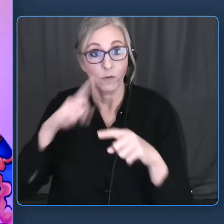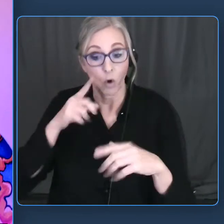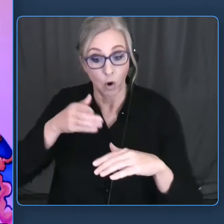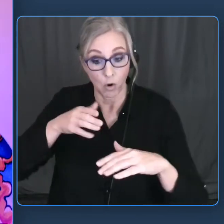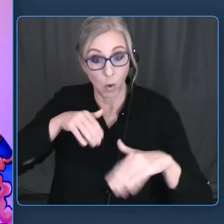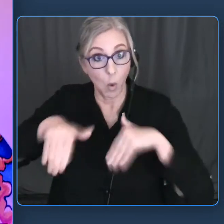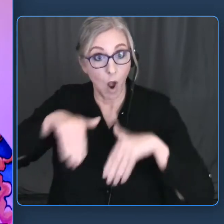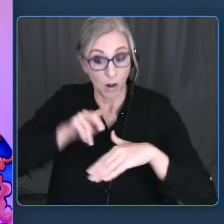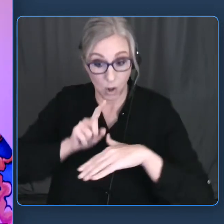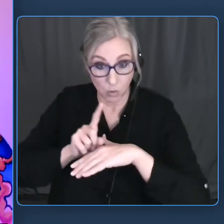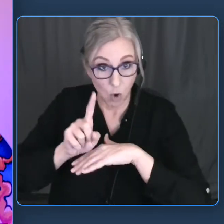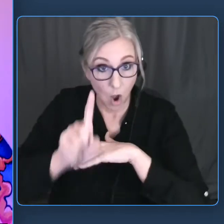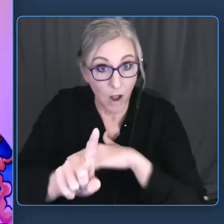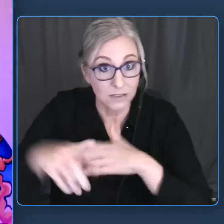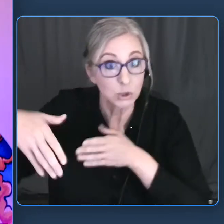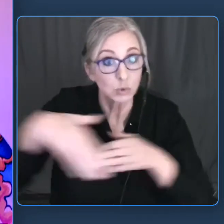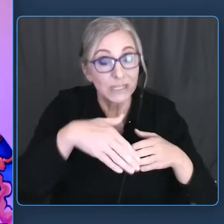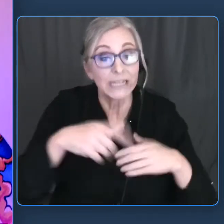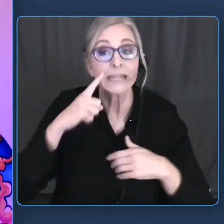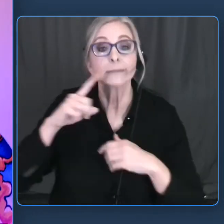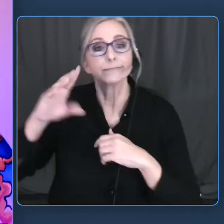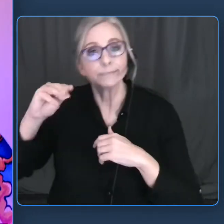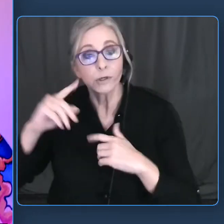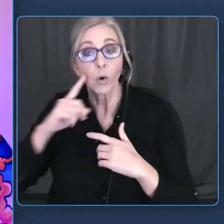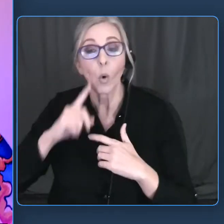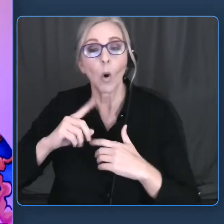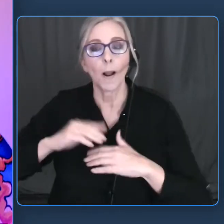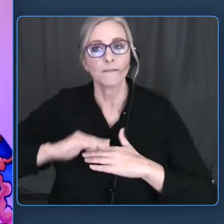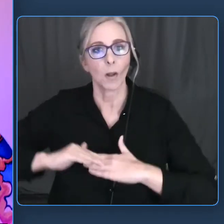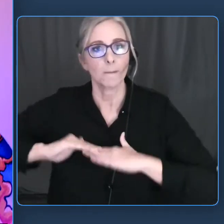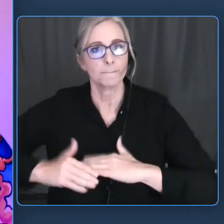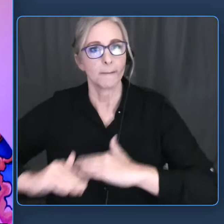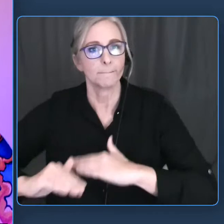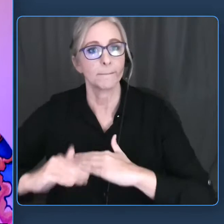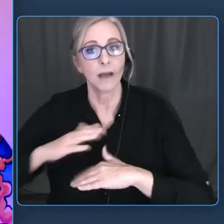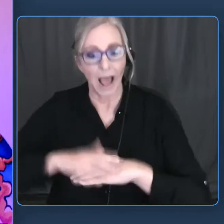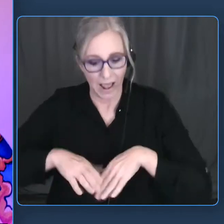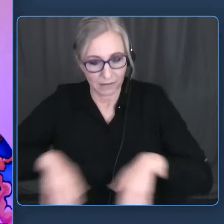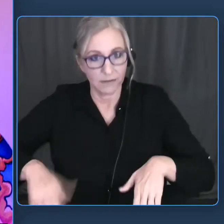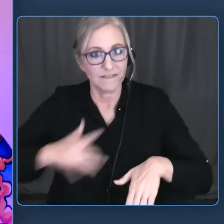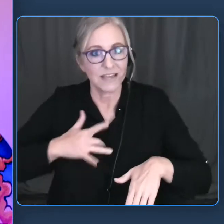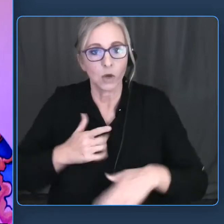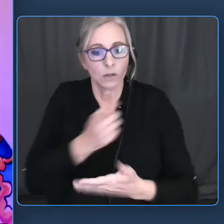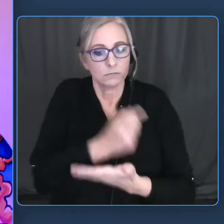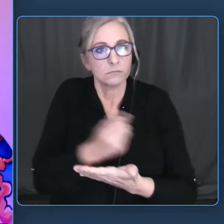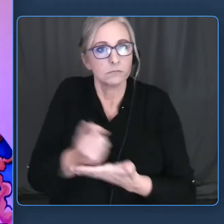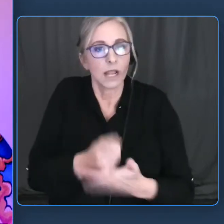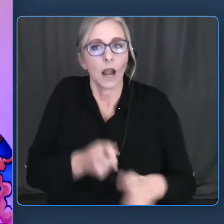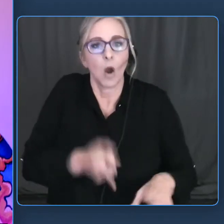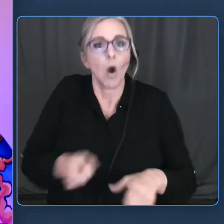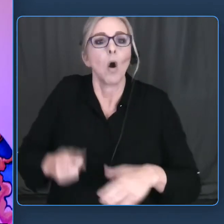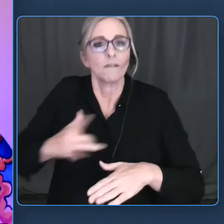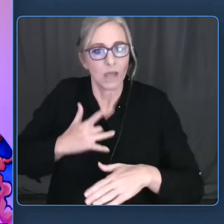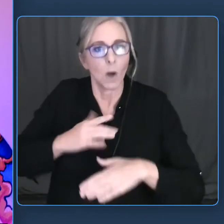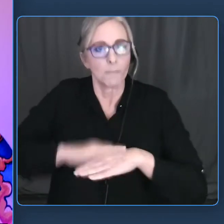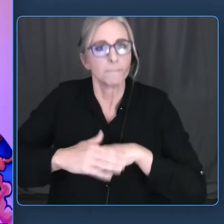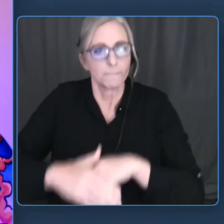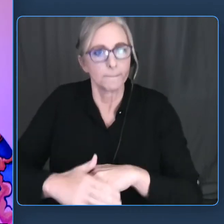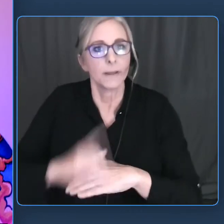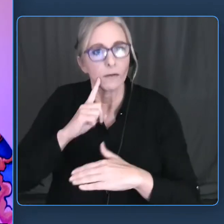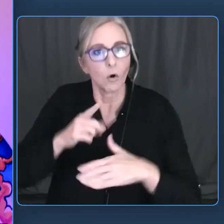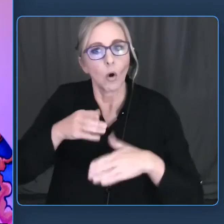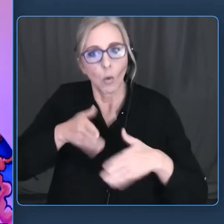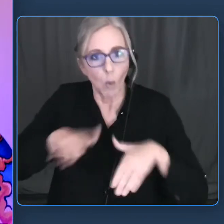bumps on the curbs that provide a tactile surface for a person with vision loss using a white cane for orientation and mobility. And